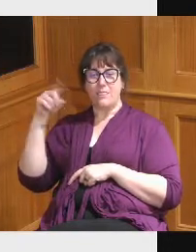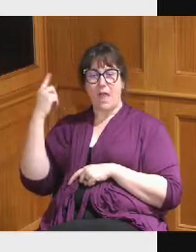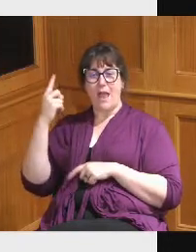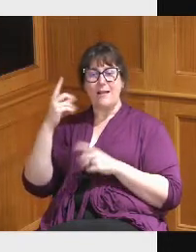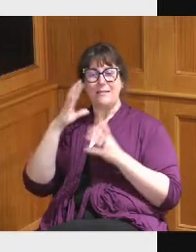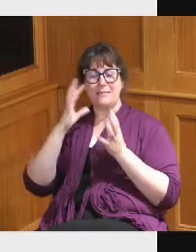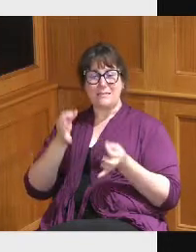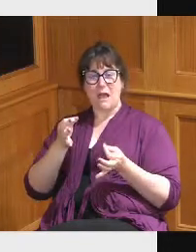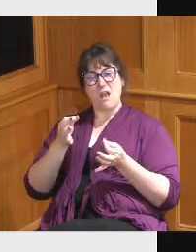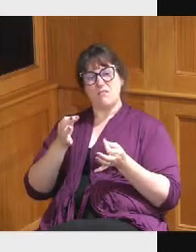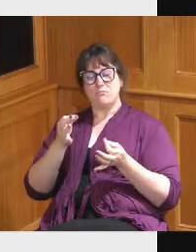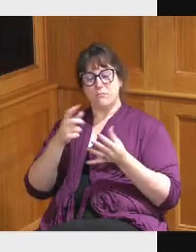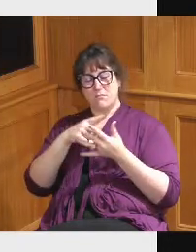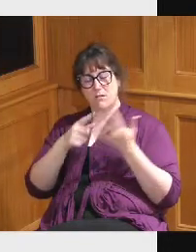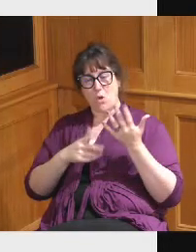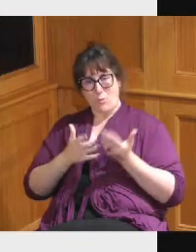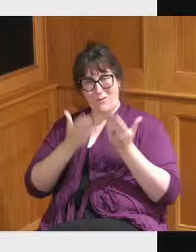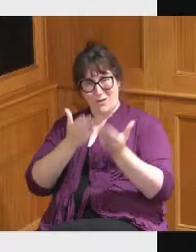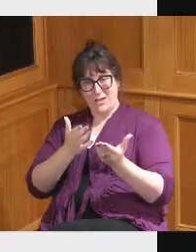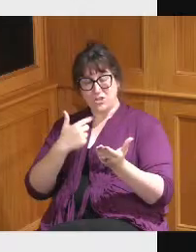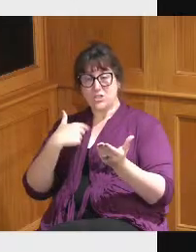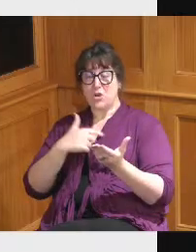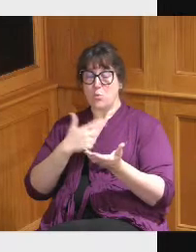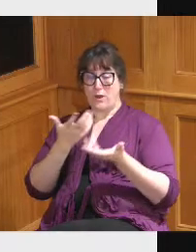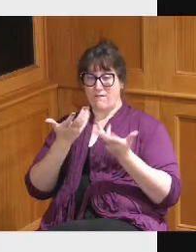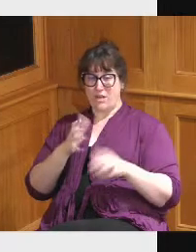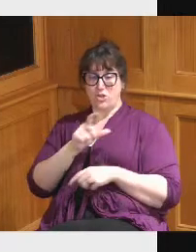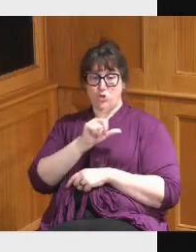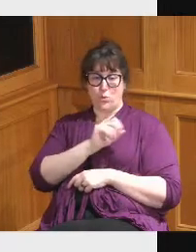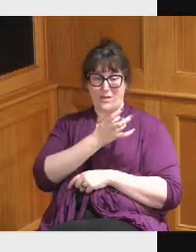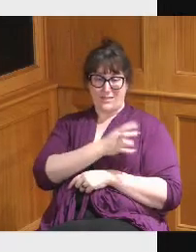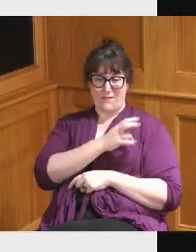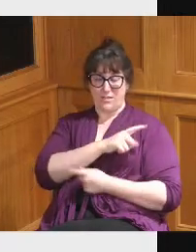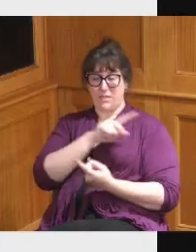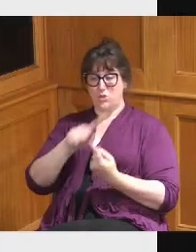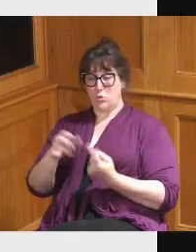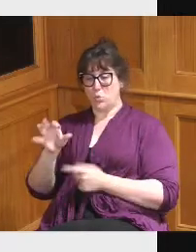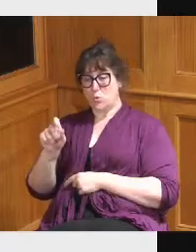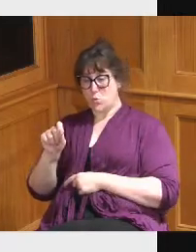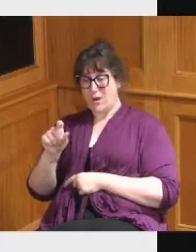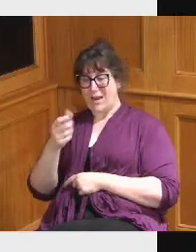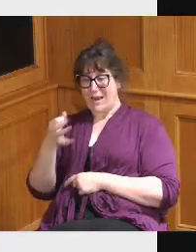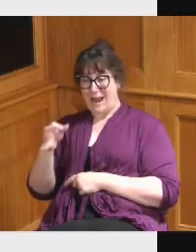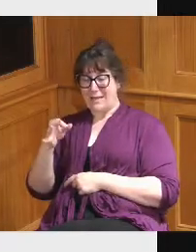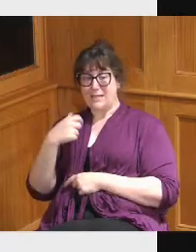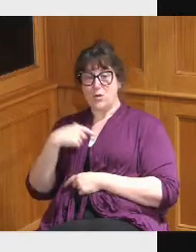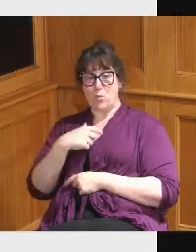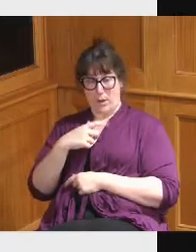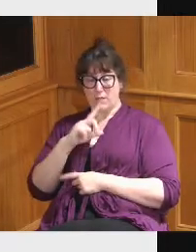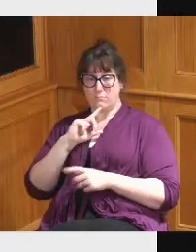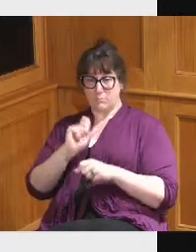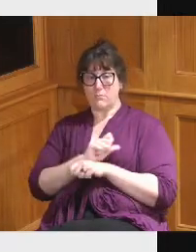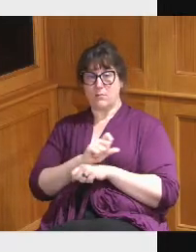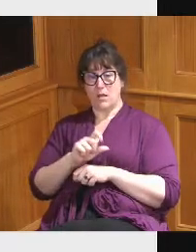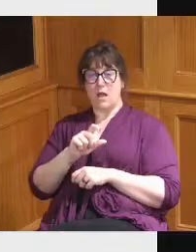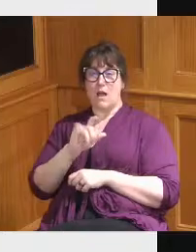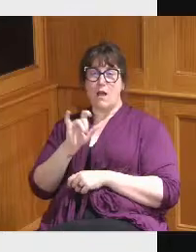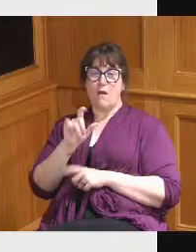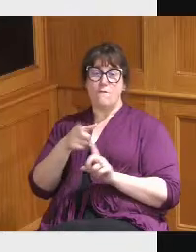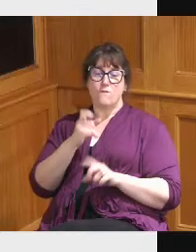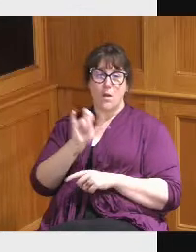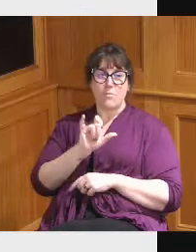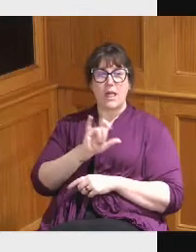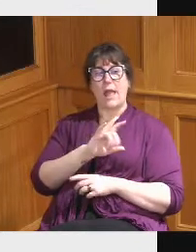those recommendations, specifically in 2017 through 2019. We transitioned from quarterly to monthly billing. We